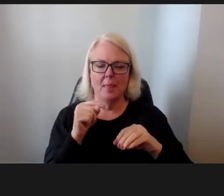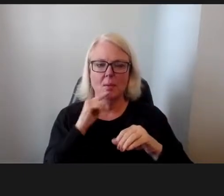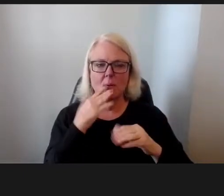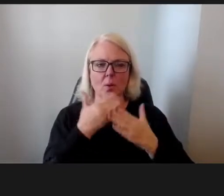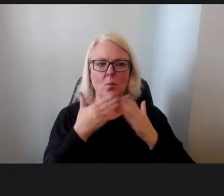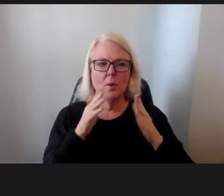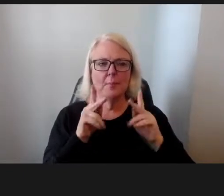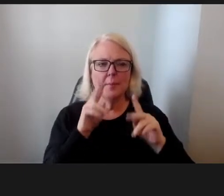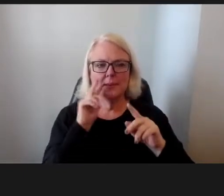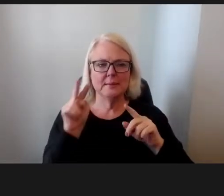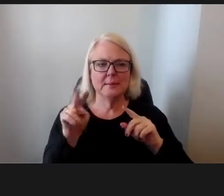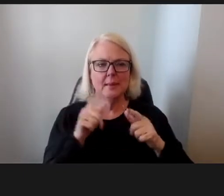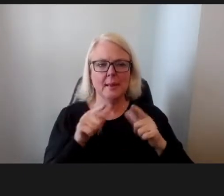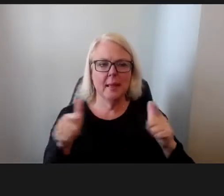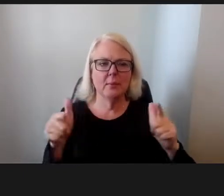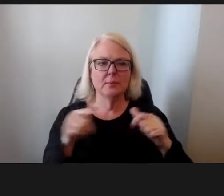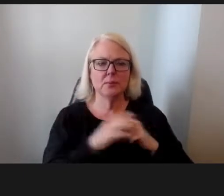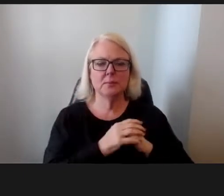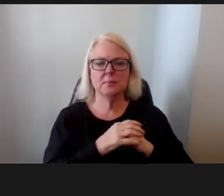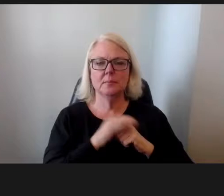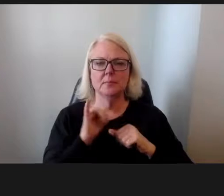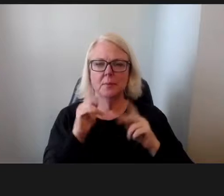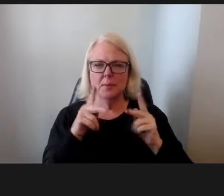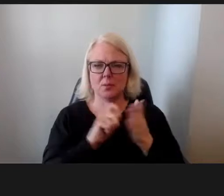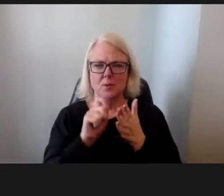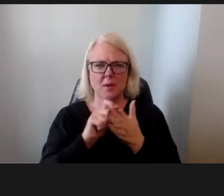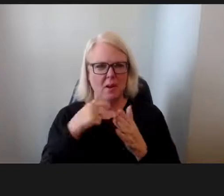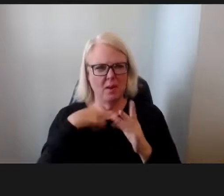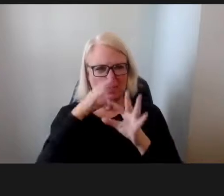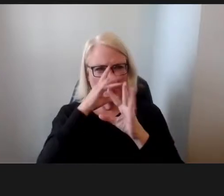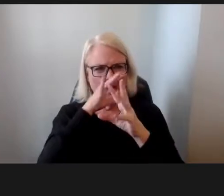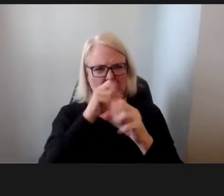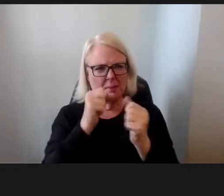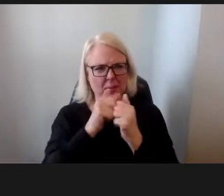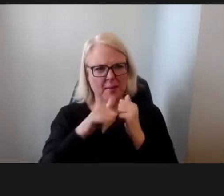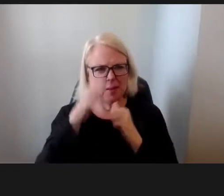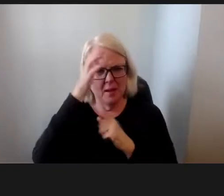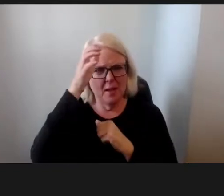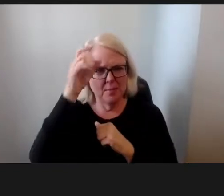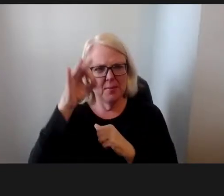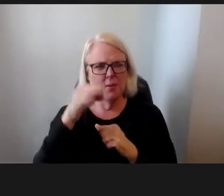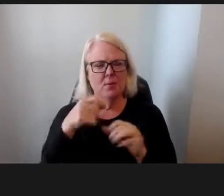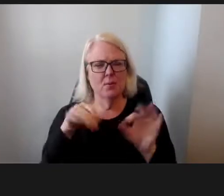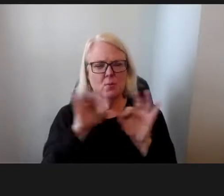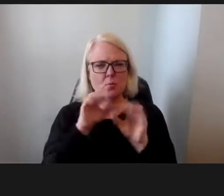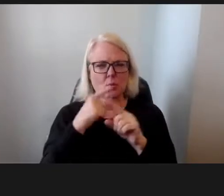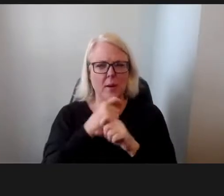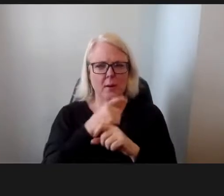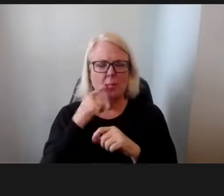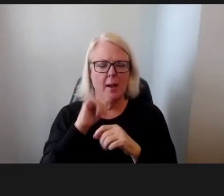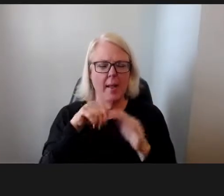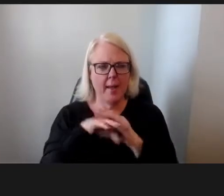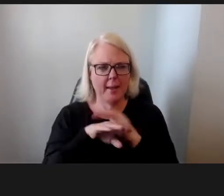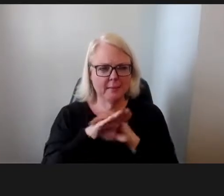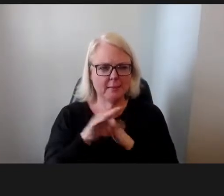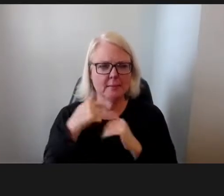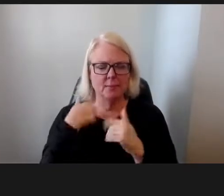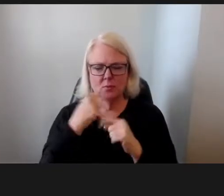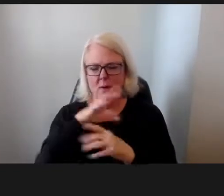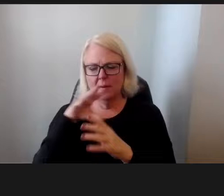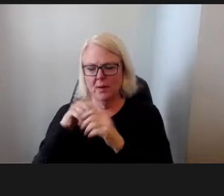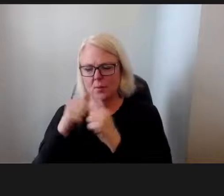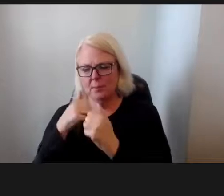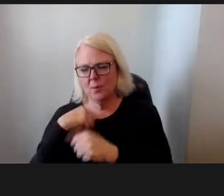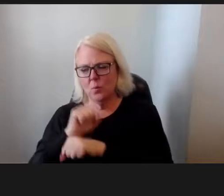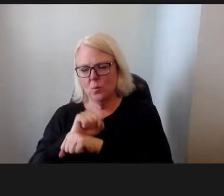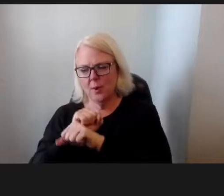folks to see the language. This person writes, I'm fascinated by the concept of critical access and trying to enact it in my work in various